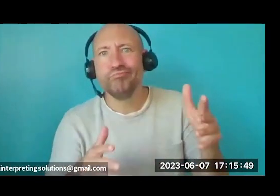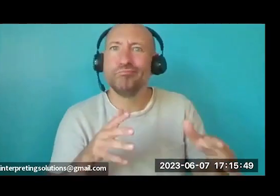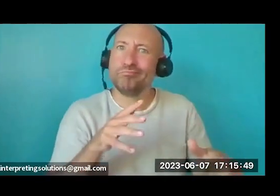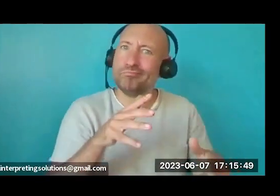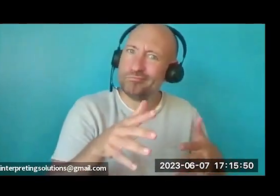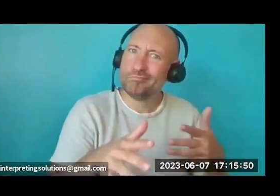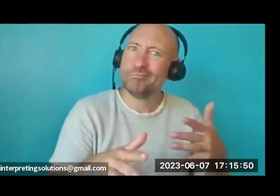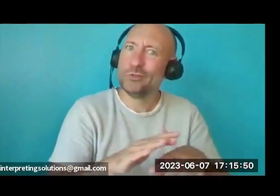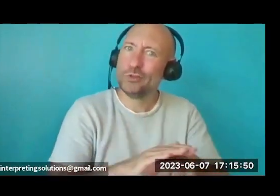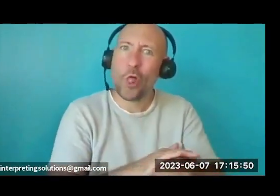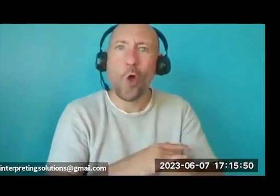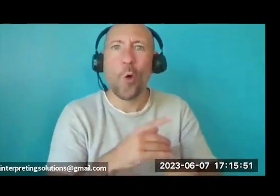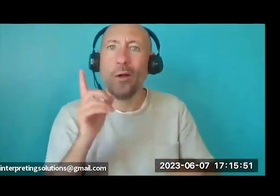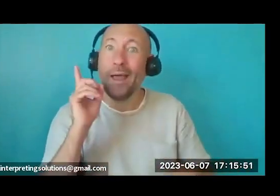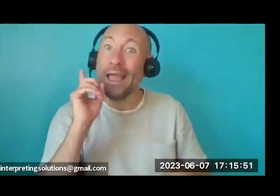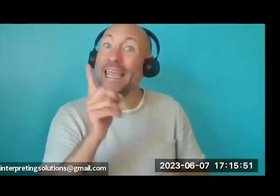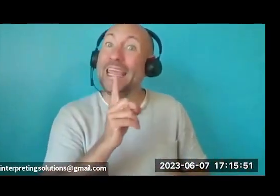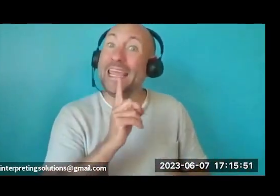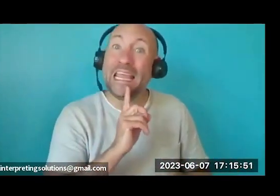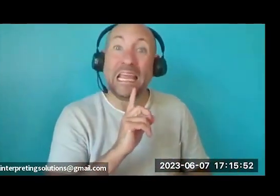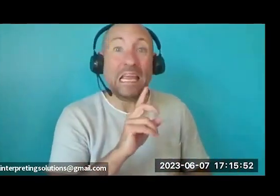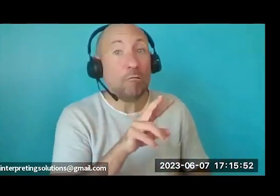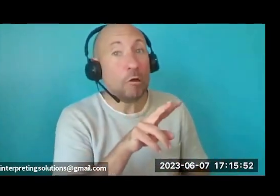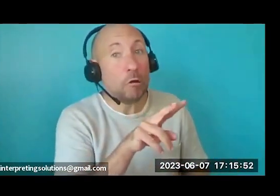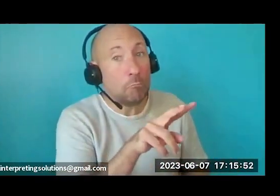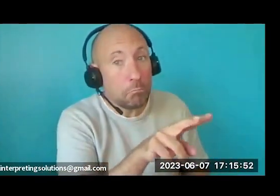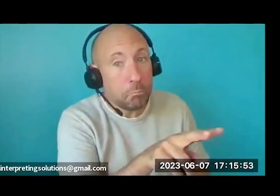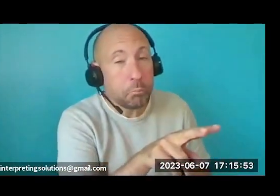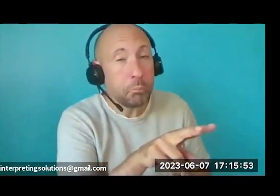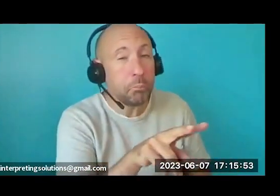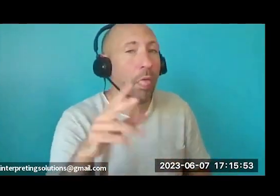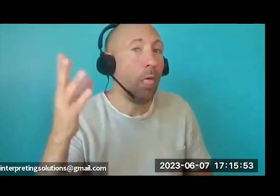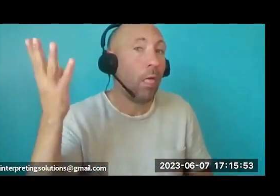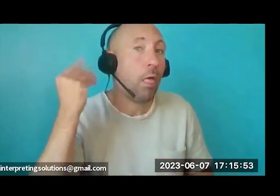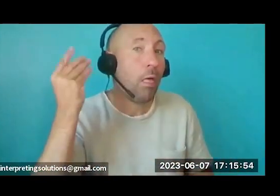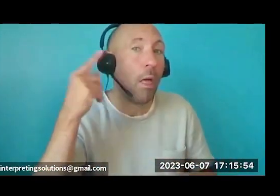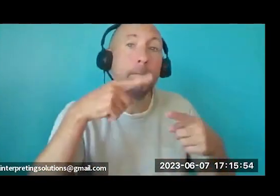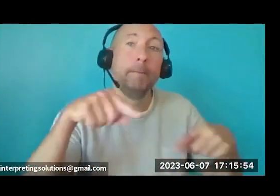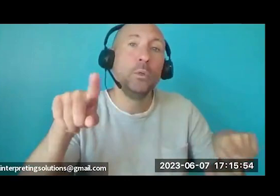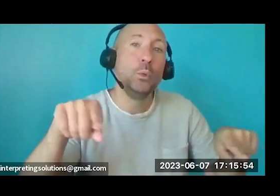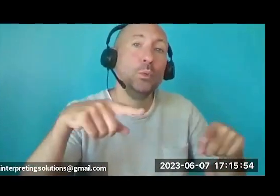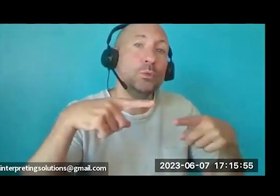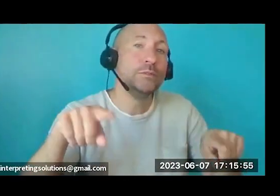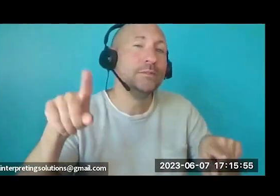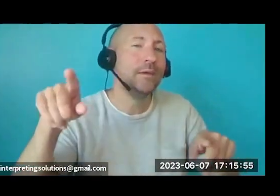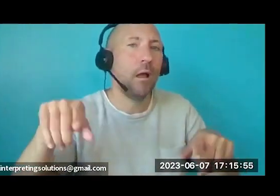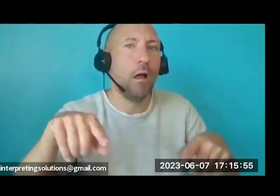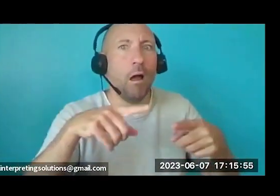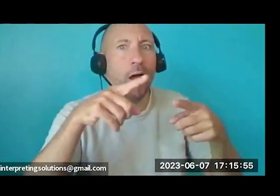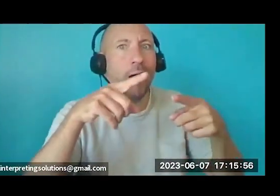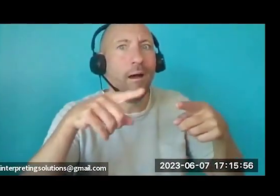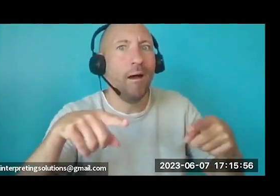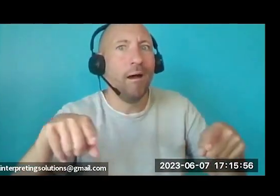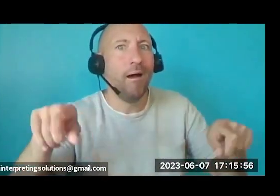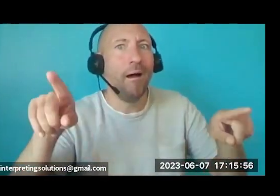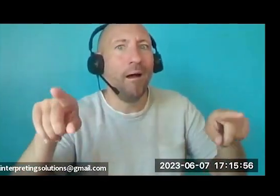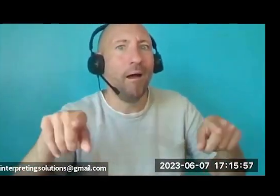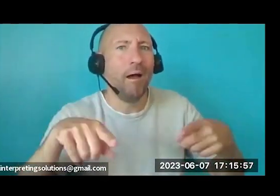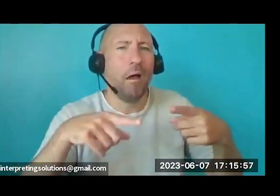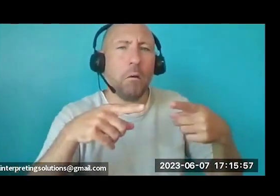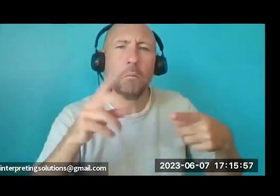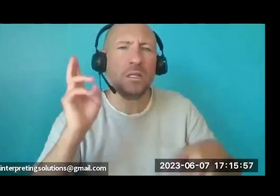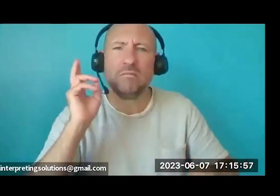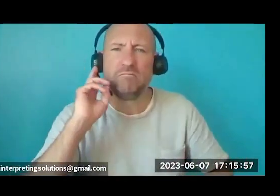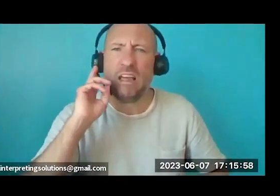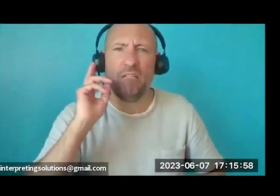hearing audience can be supported by the music, while deaf audience is left with very